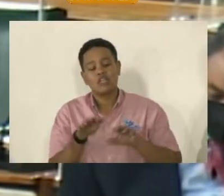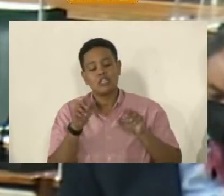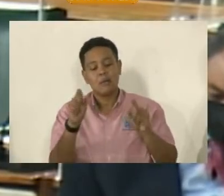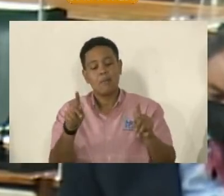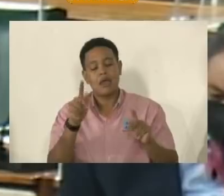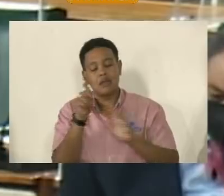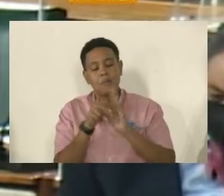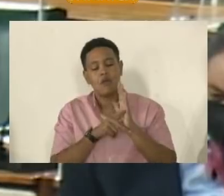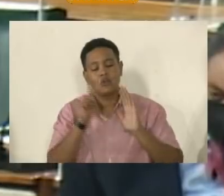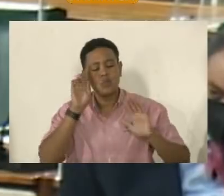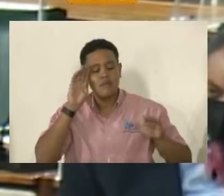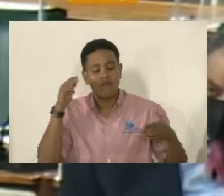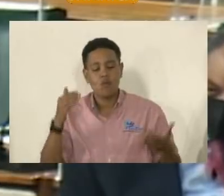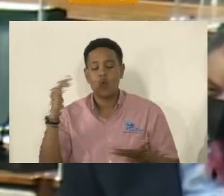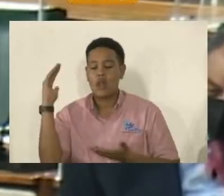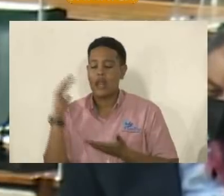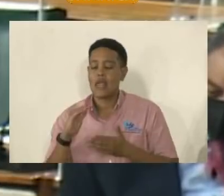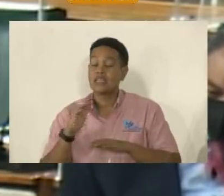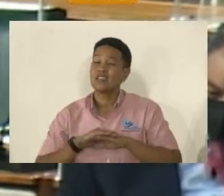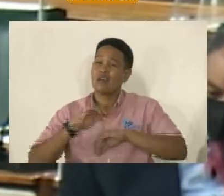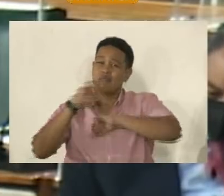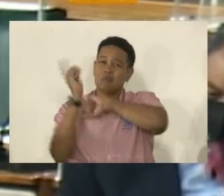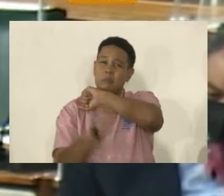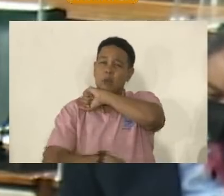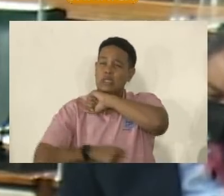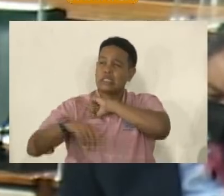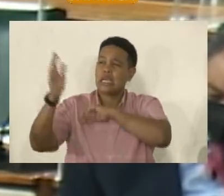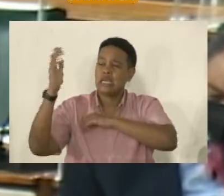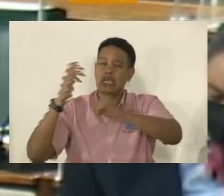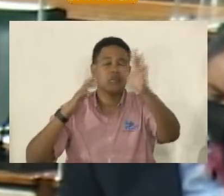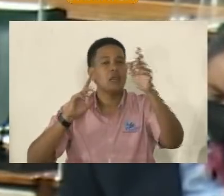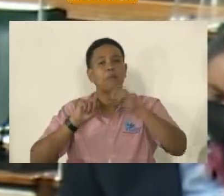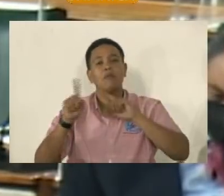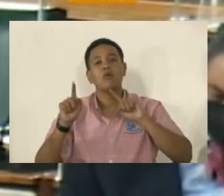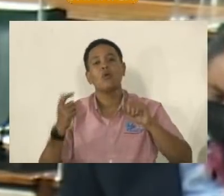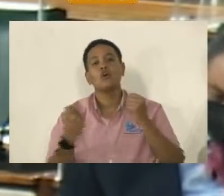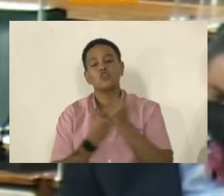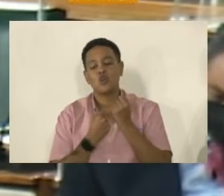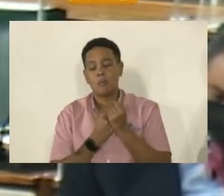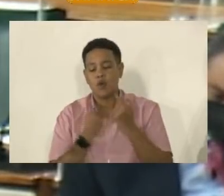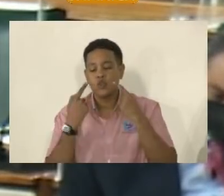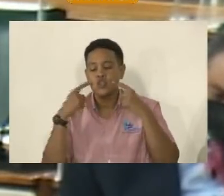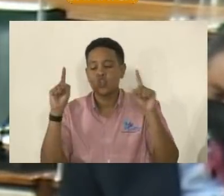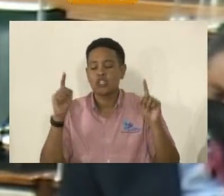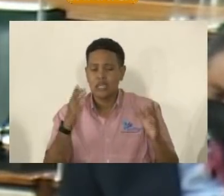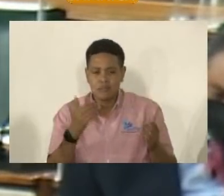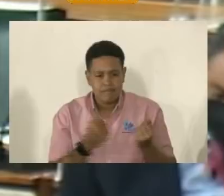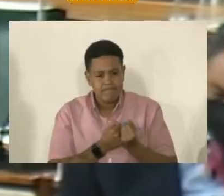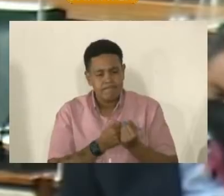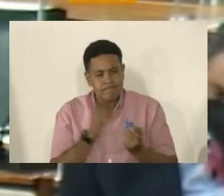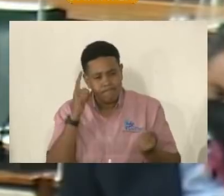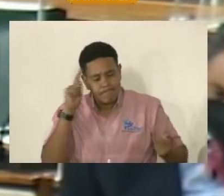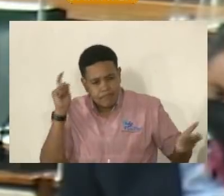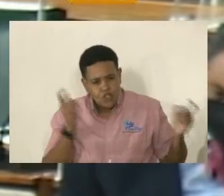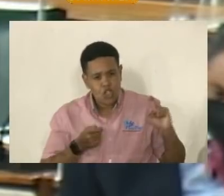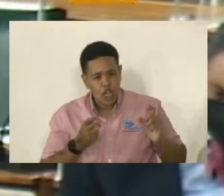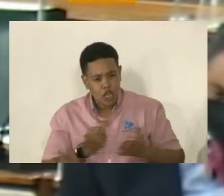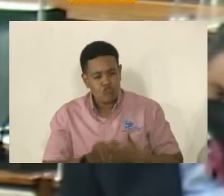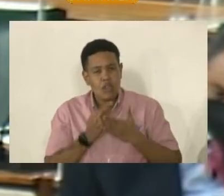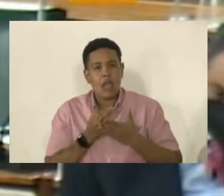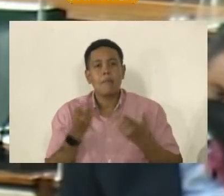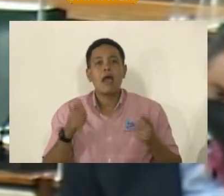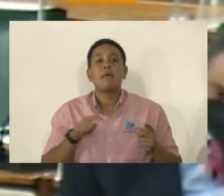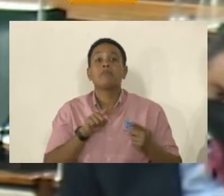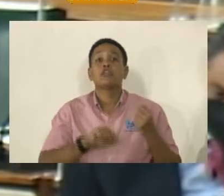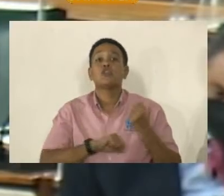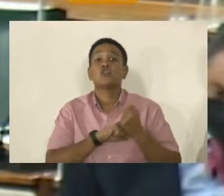will focus less on punitive measures and instead support successful offender outcomes. This support is expected